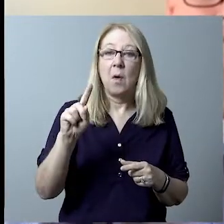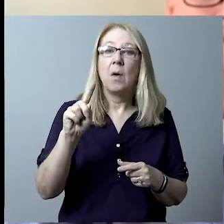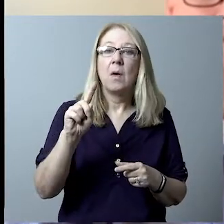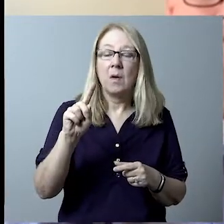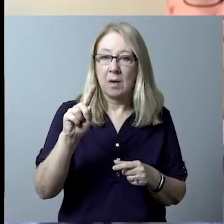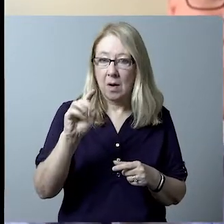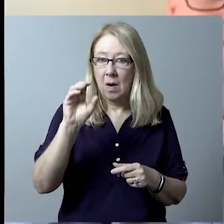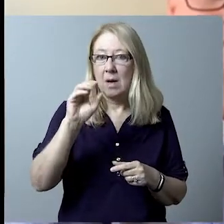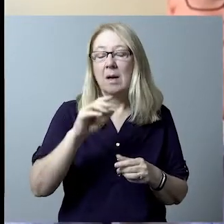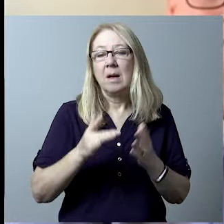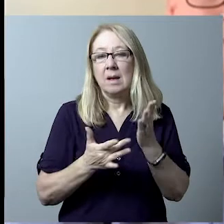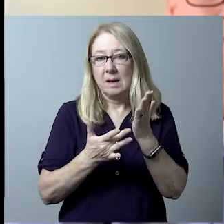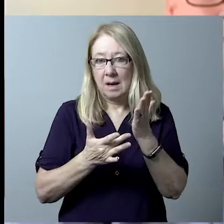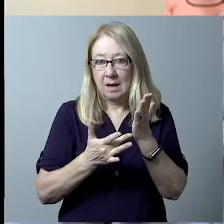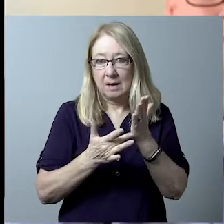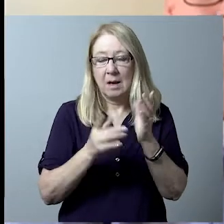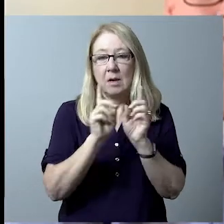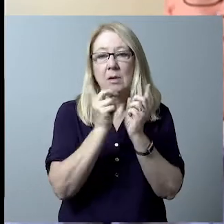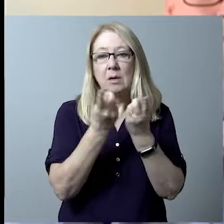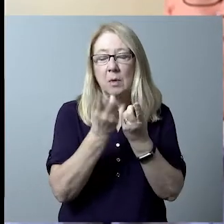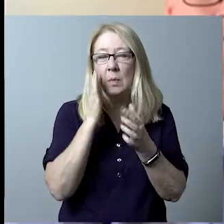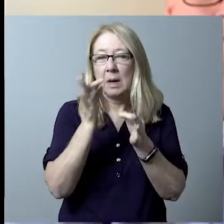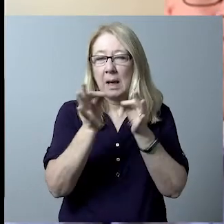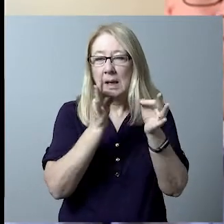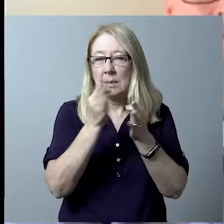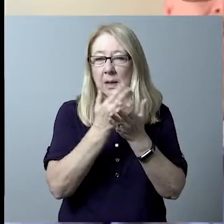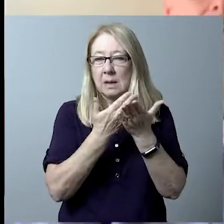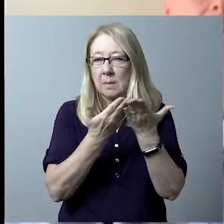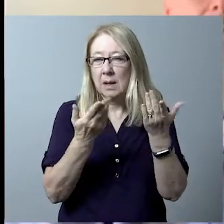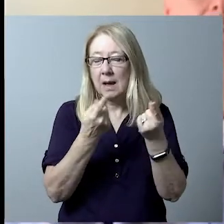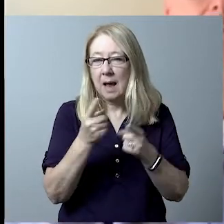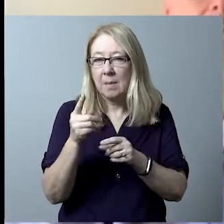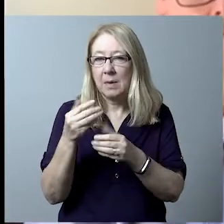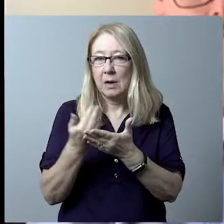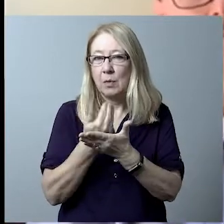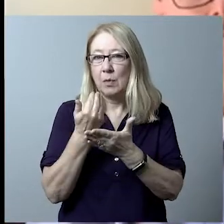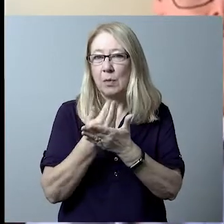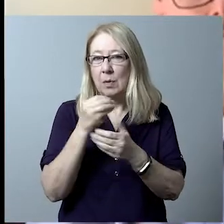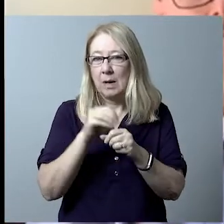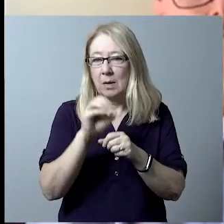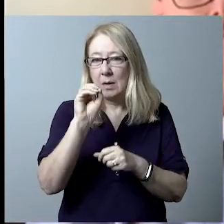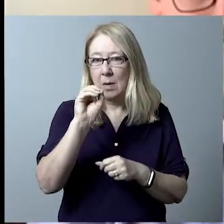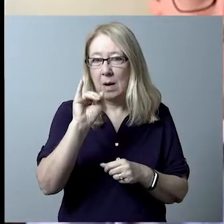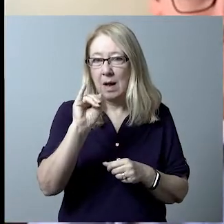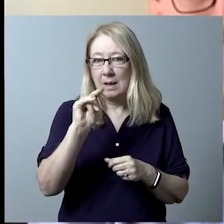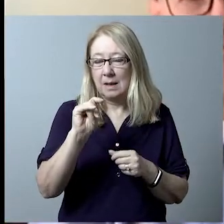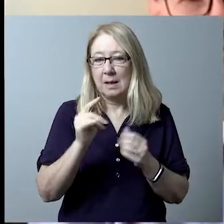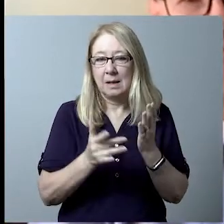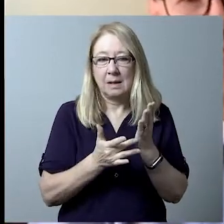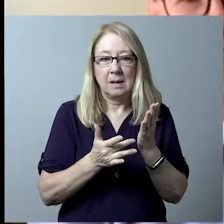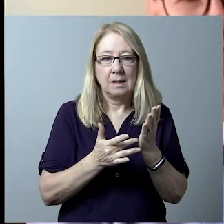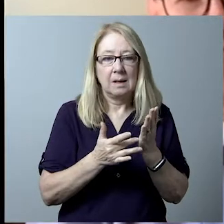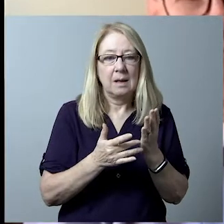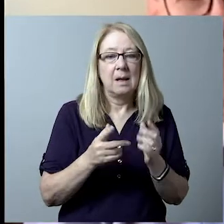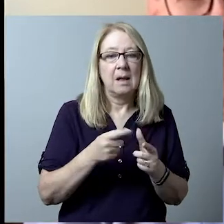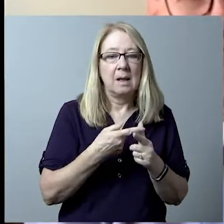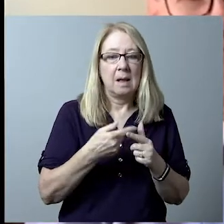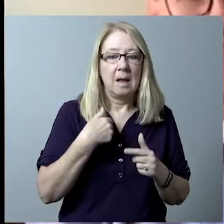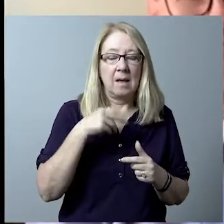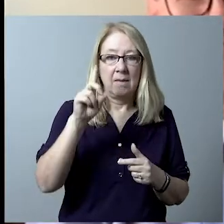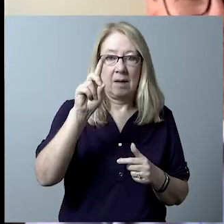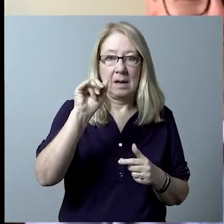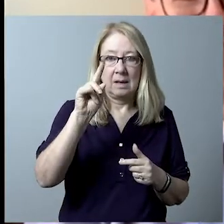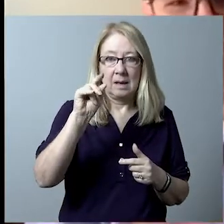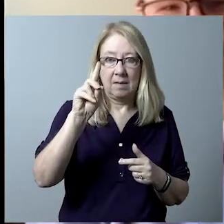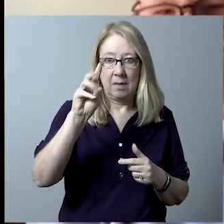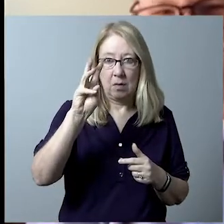will share a few words about some of the things that are happening in OIT. And then we have our shared governance leaders with us today, something a little different. So David